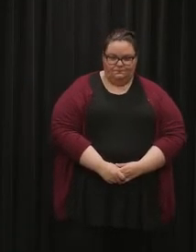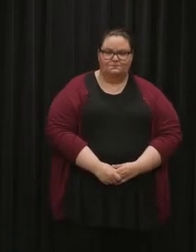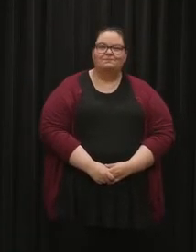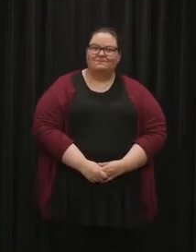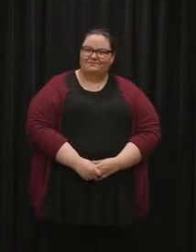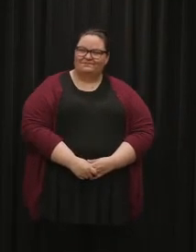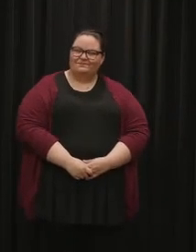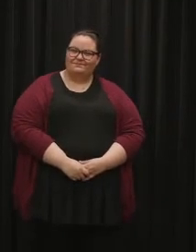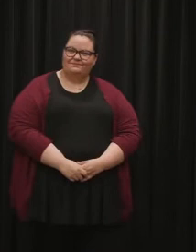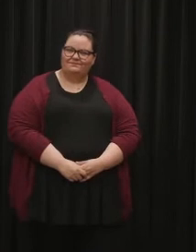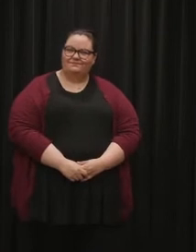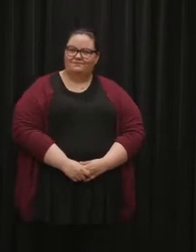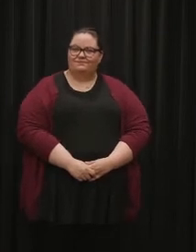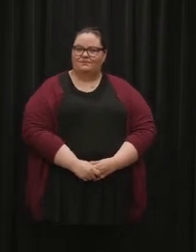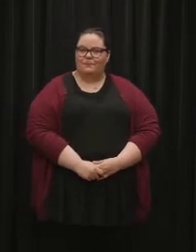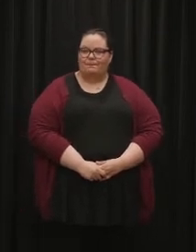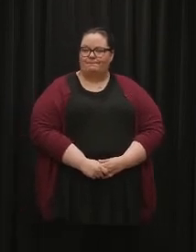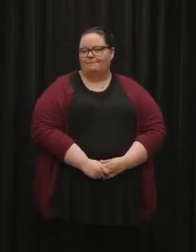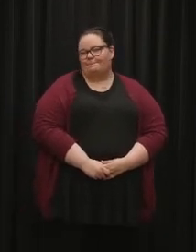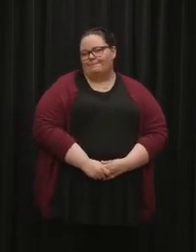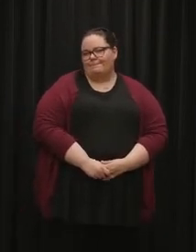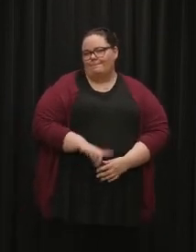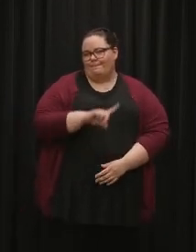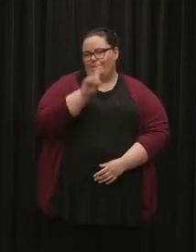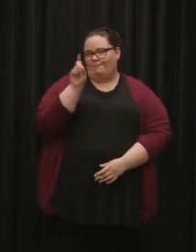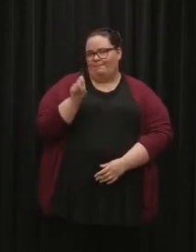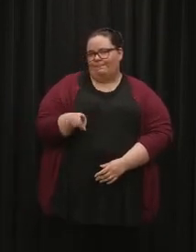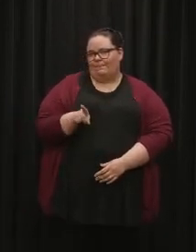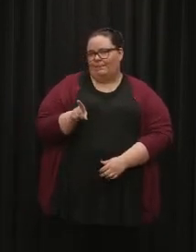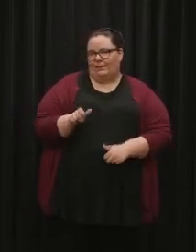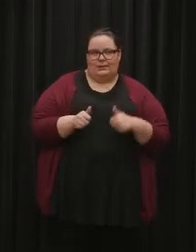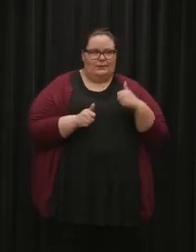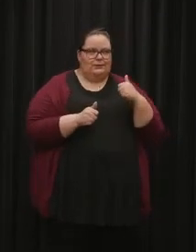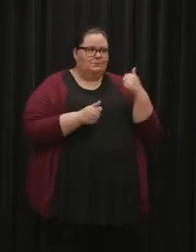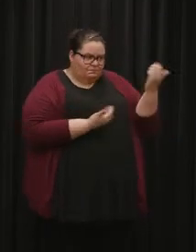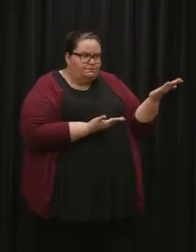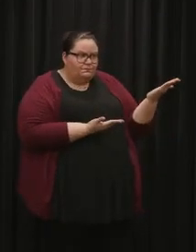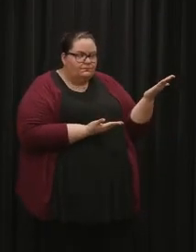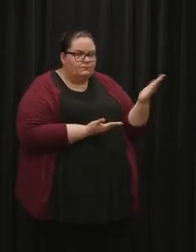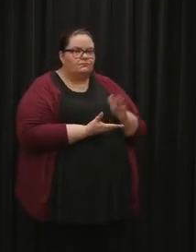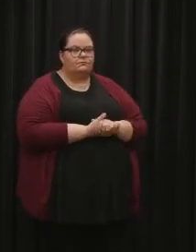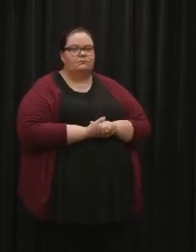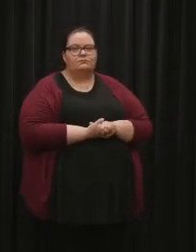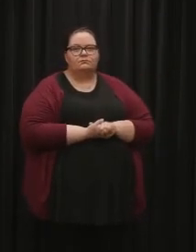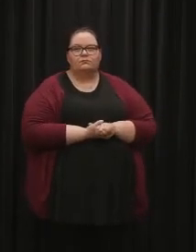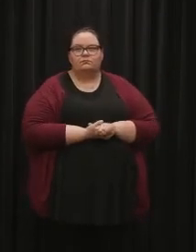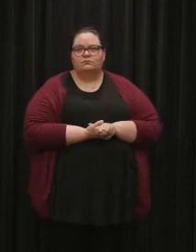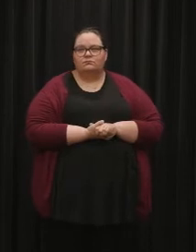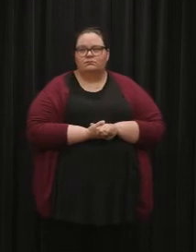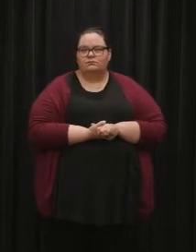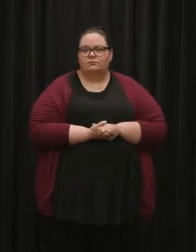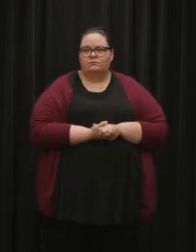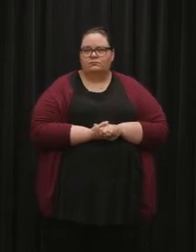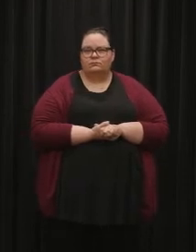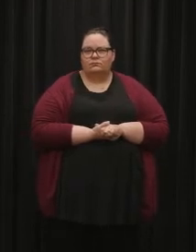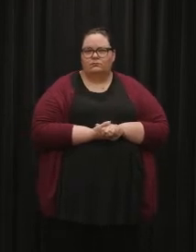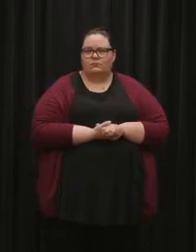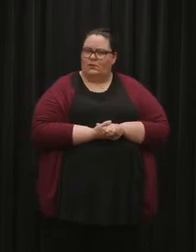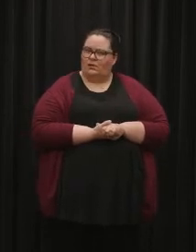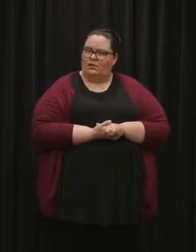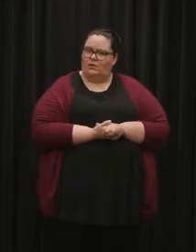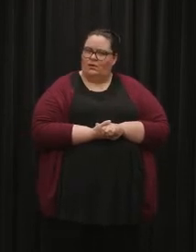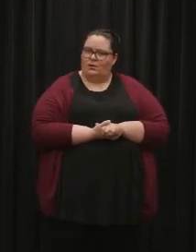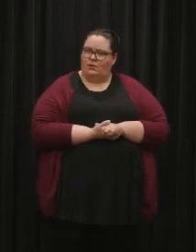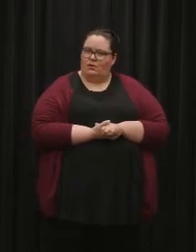Hi, thank you, Bruce. This question would probably be best for Premier Higgs. Premier Higgs, are you hearing about